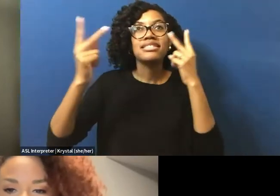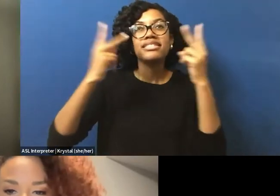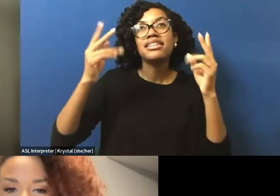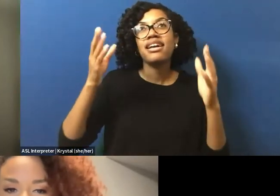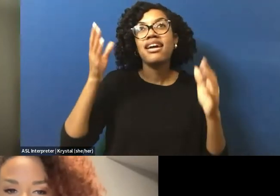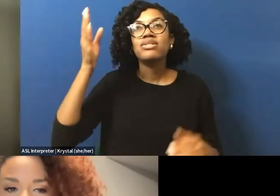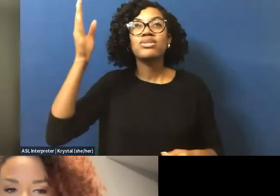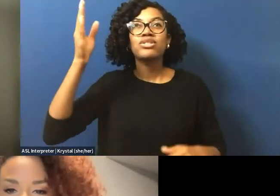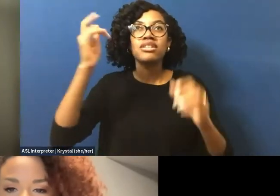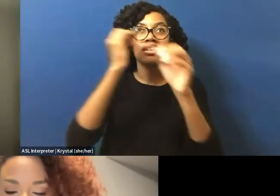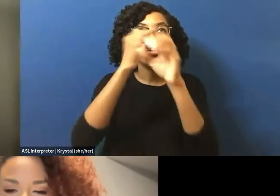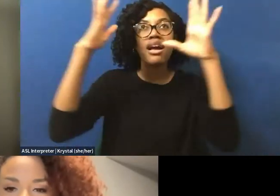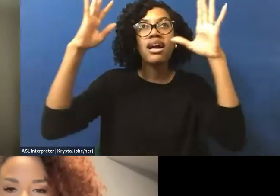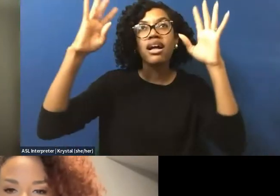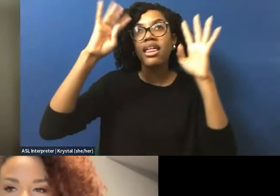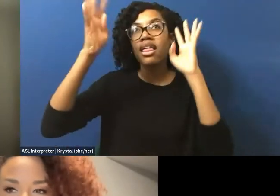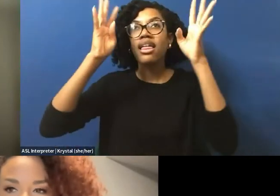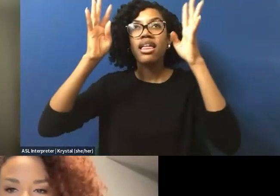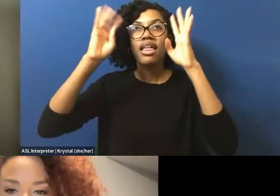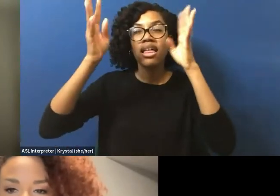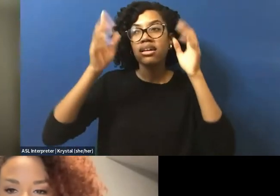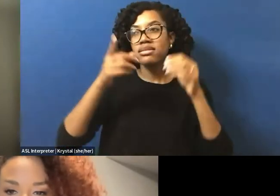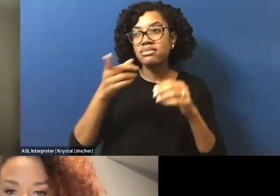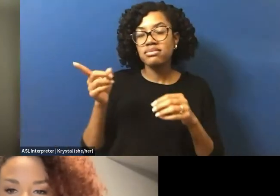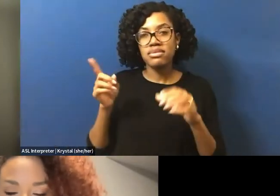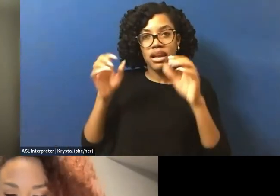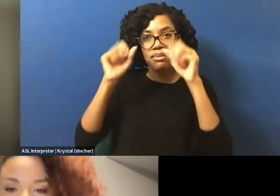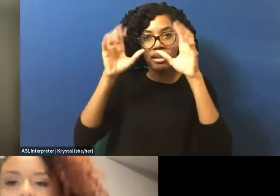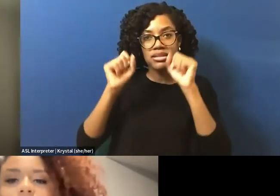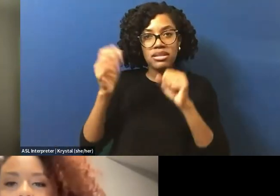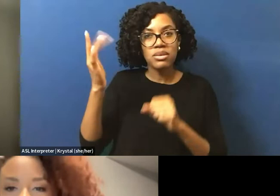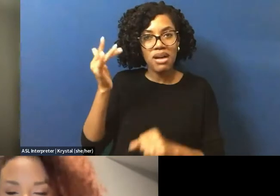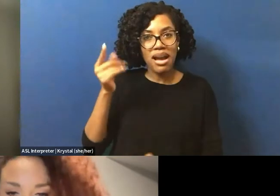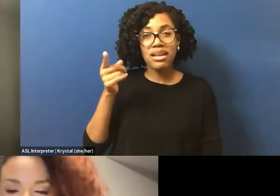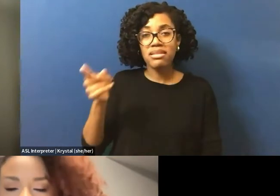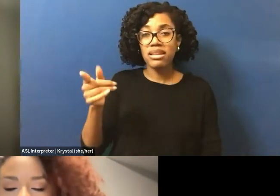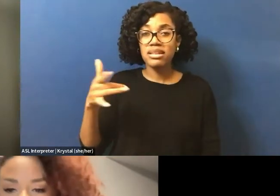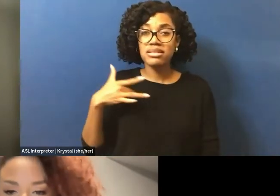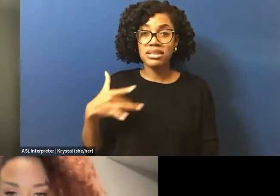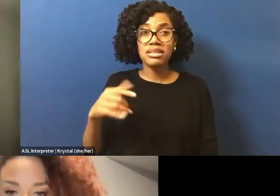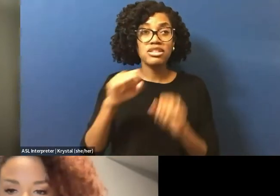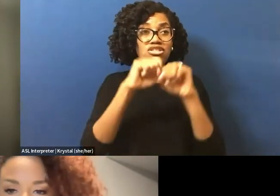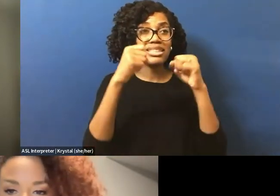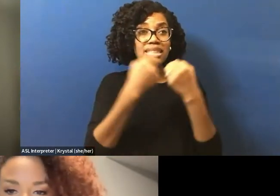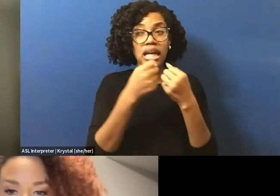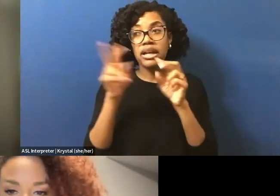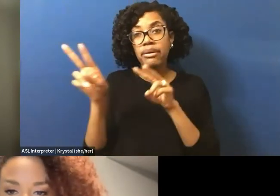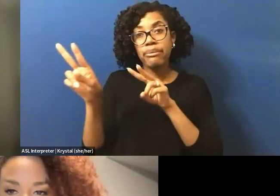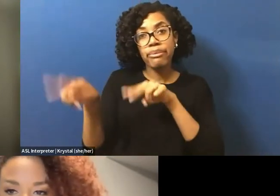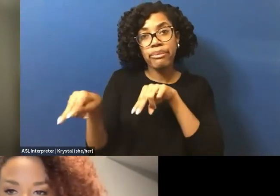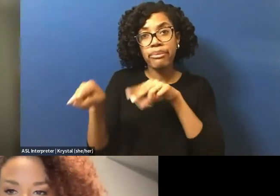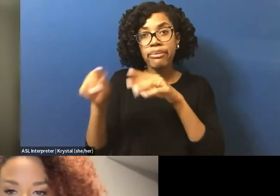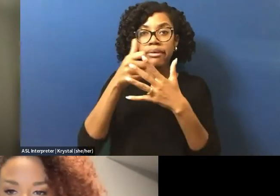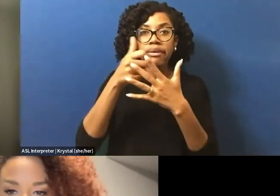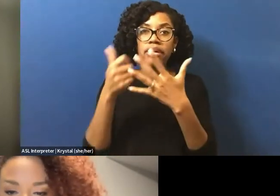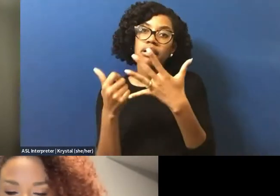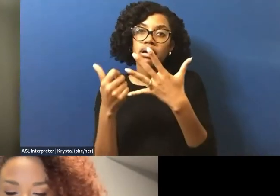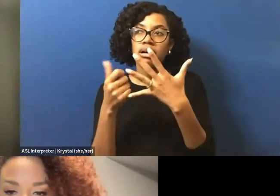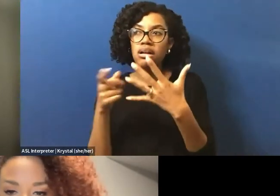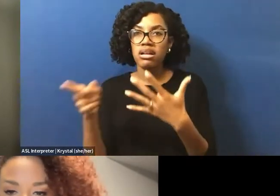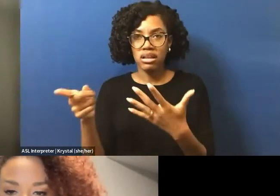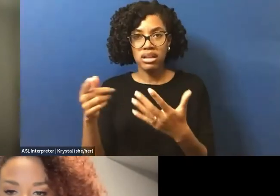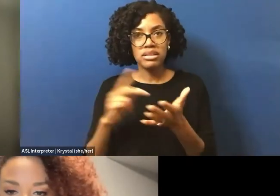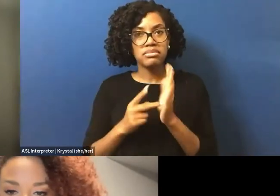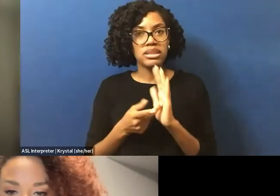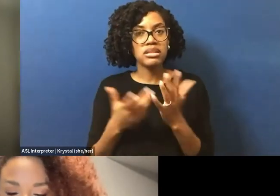right? They're the people that are most affected by race, class, gender, sexuality constraints. And so you have nothing to lose and